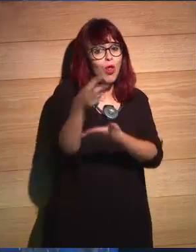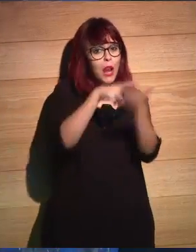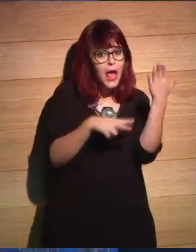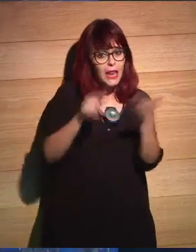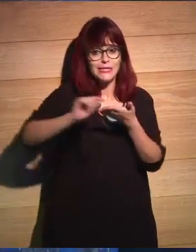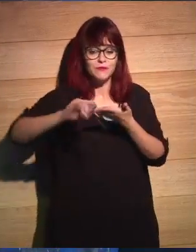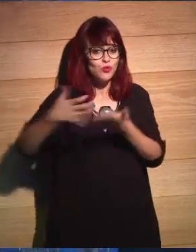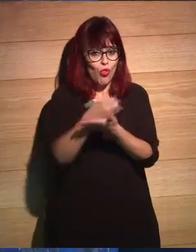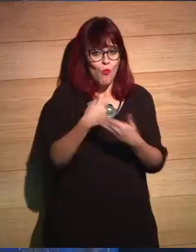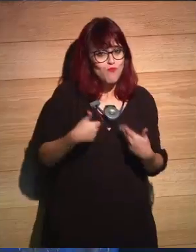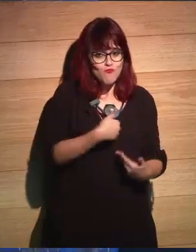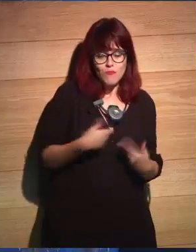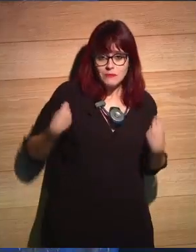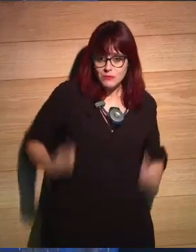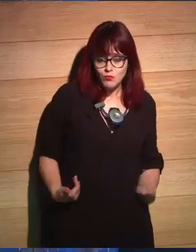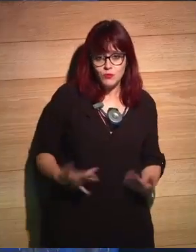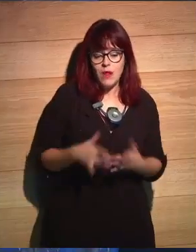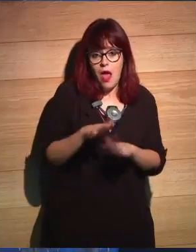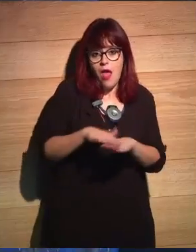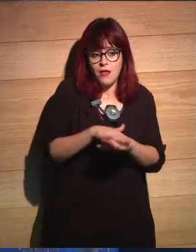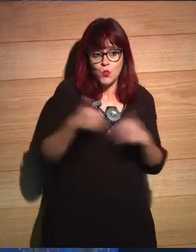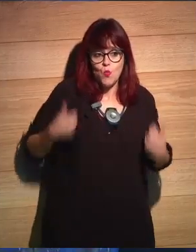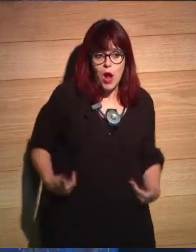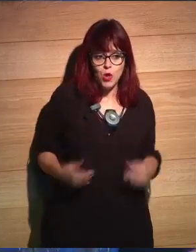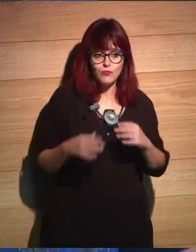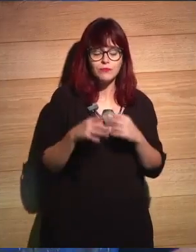can read and write from the same place.